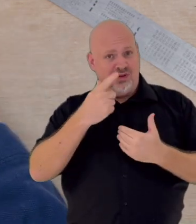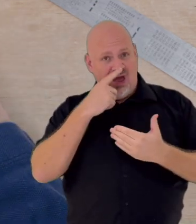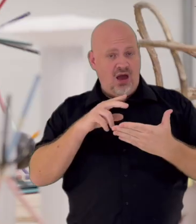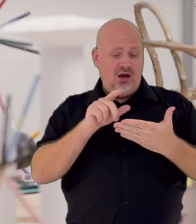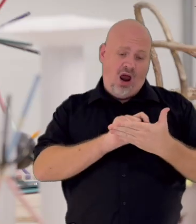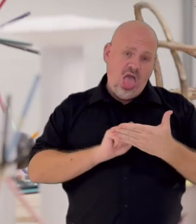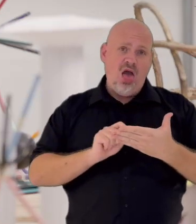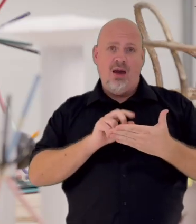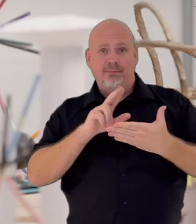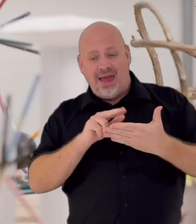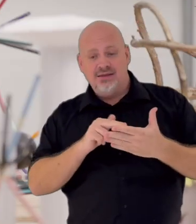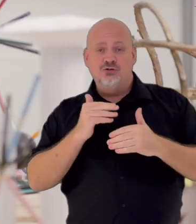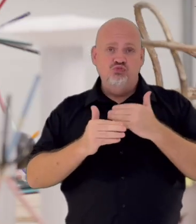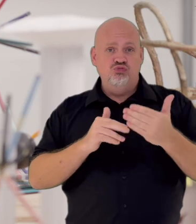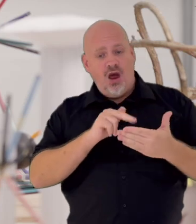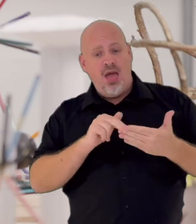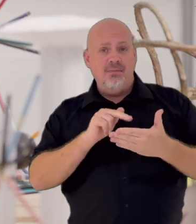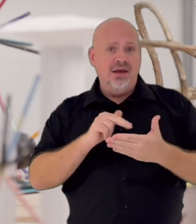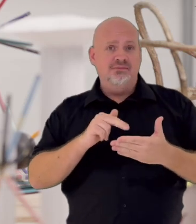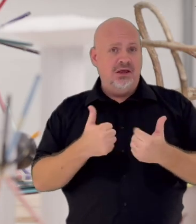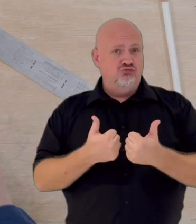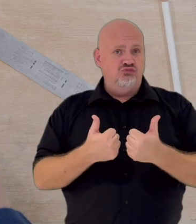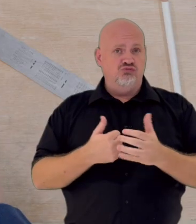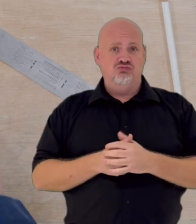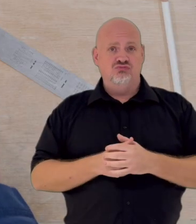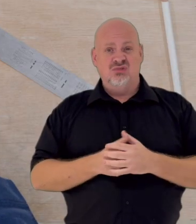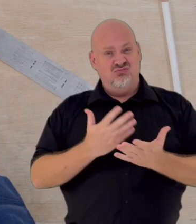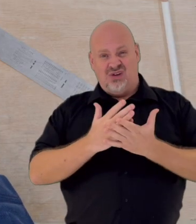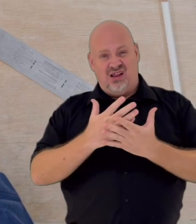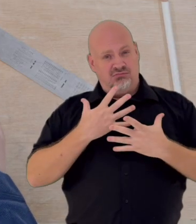bit. You can do whatever you like, really.